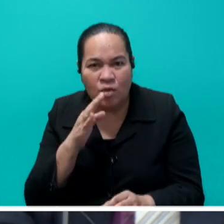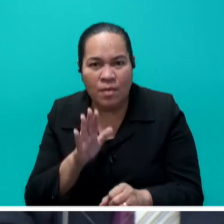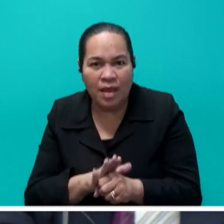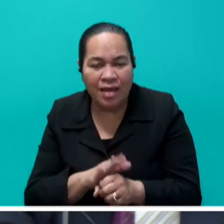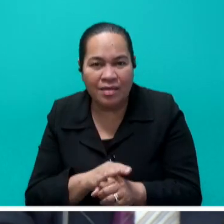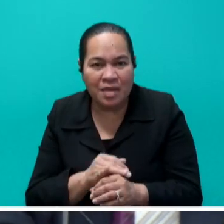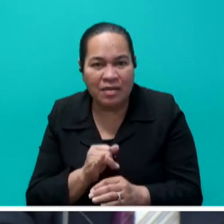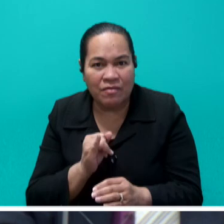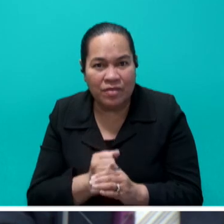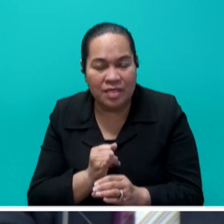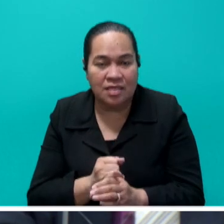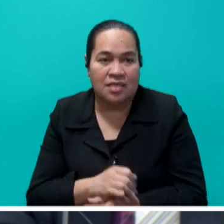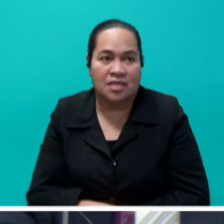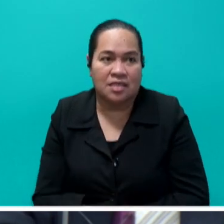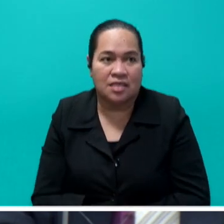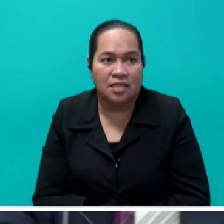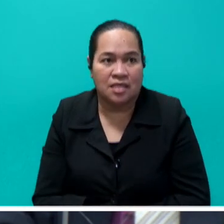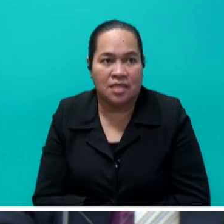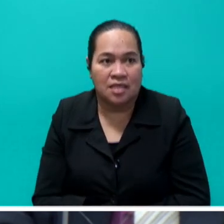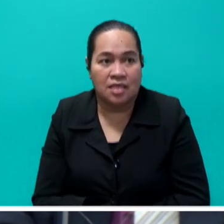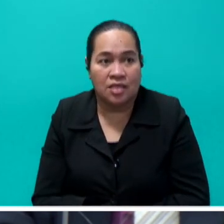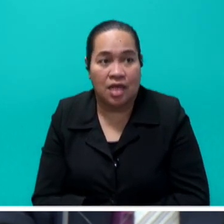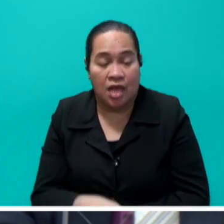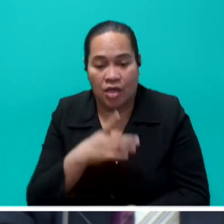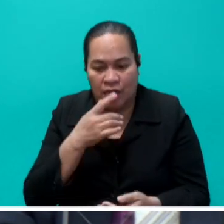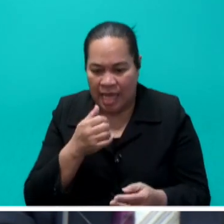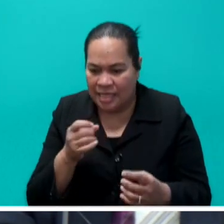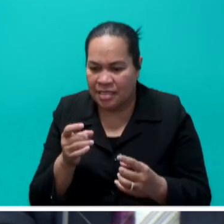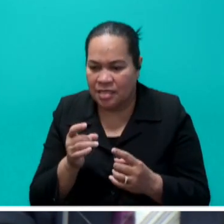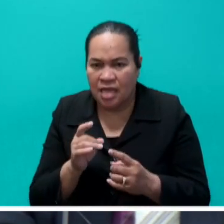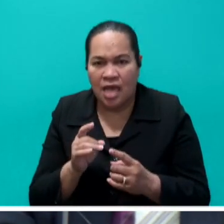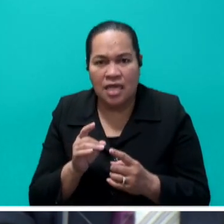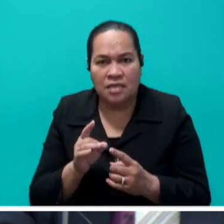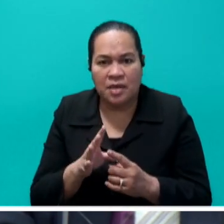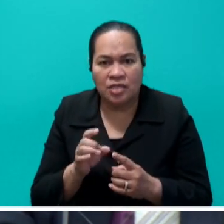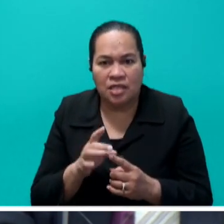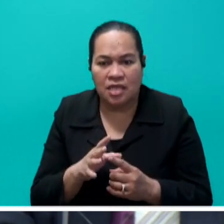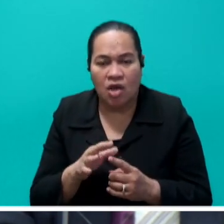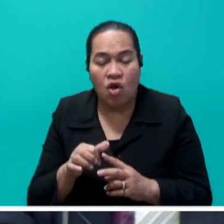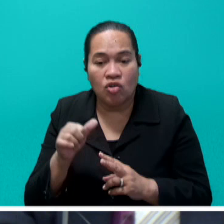we could use that to deal with loitering on our streets by our